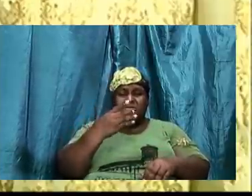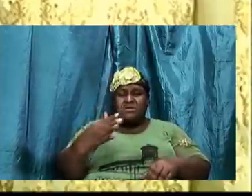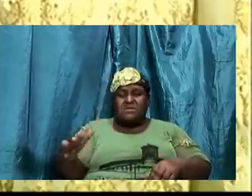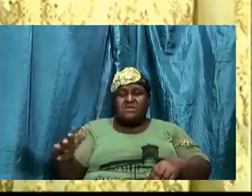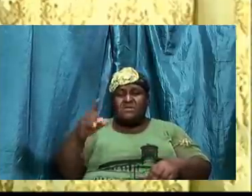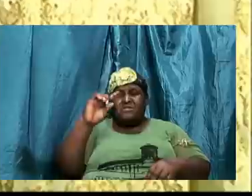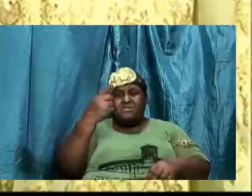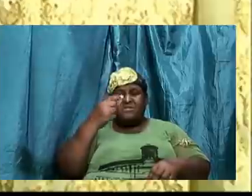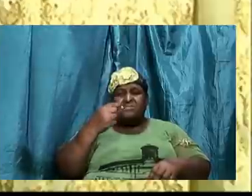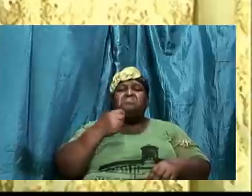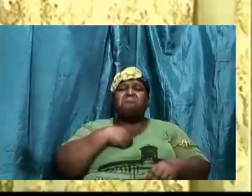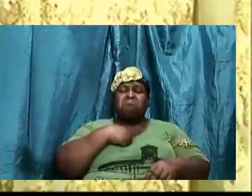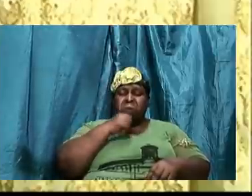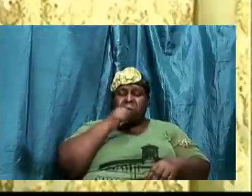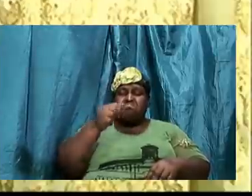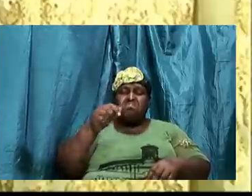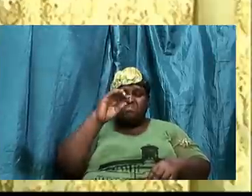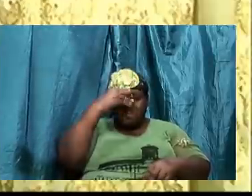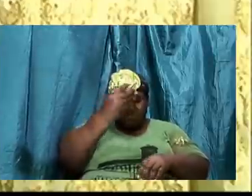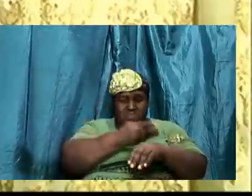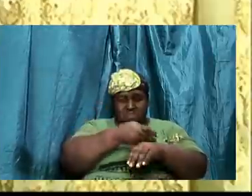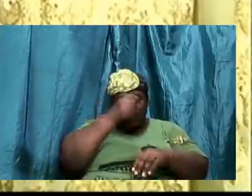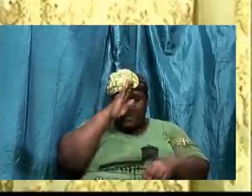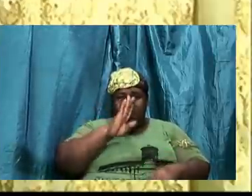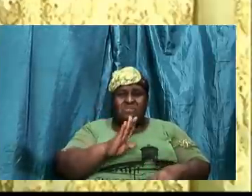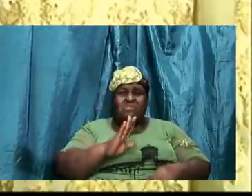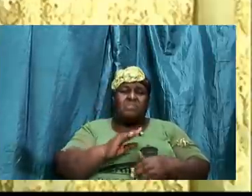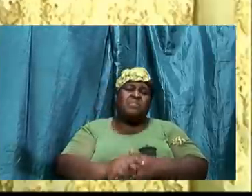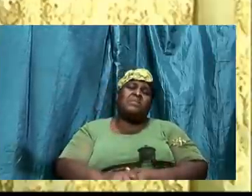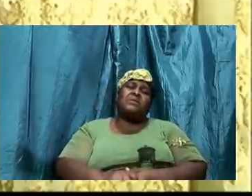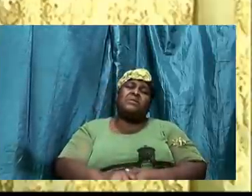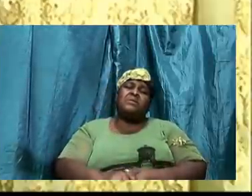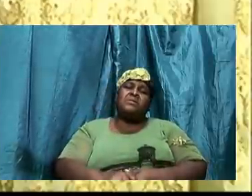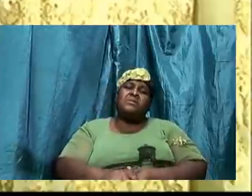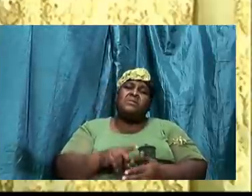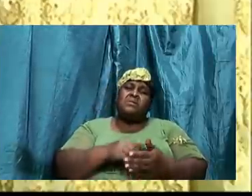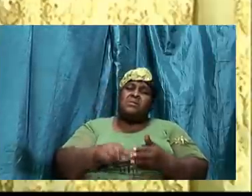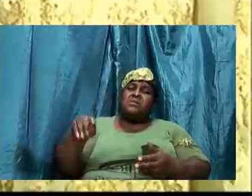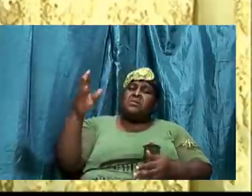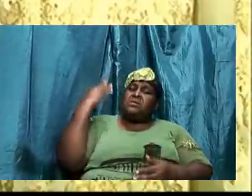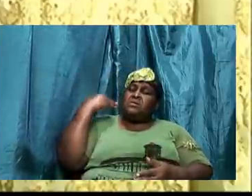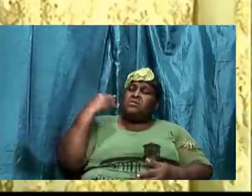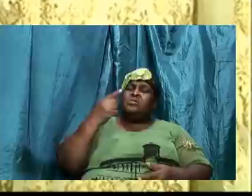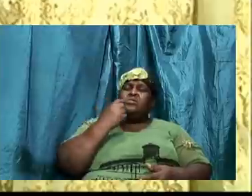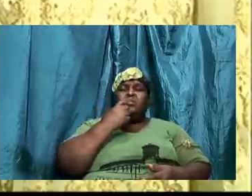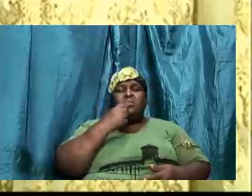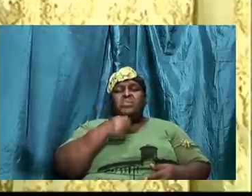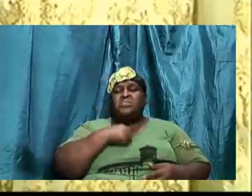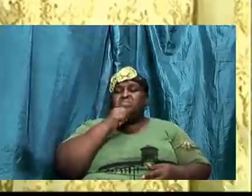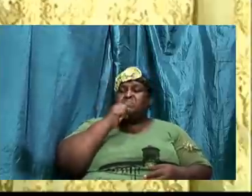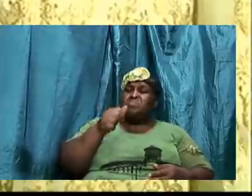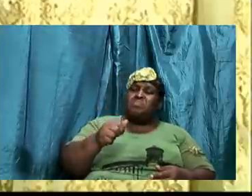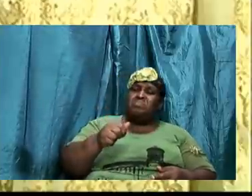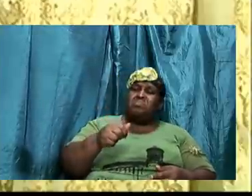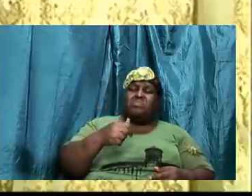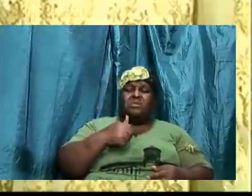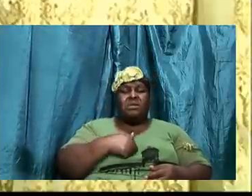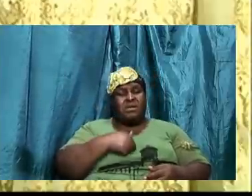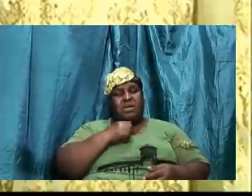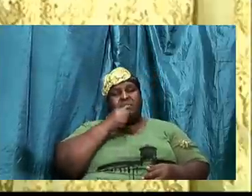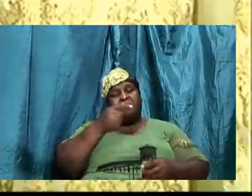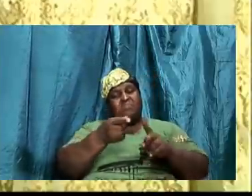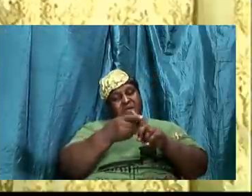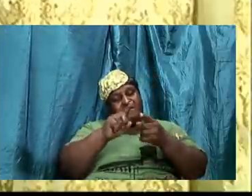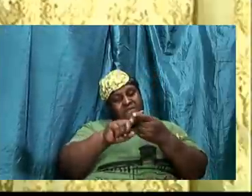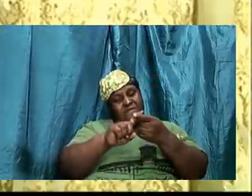But some of the points we touched on last week was, who am I? And we said that I am a